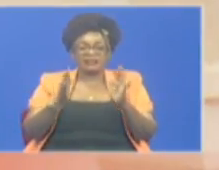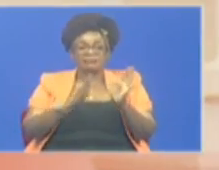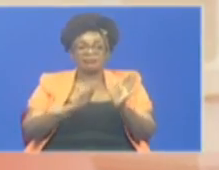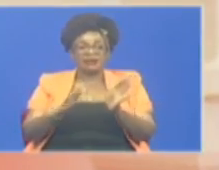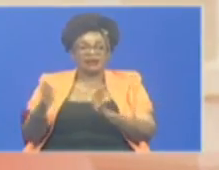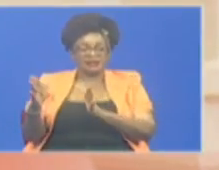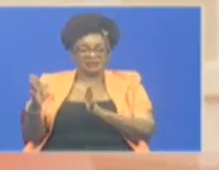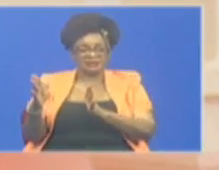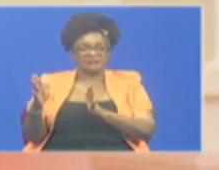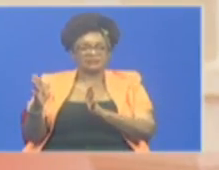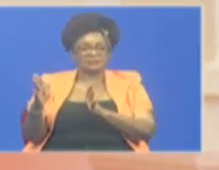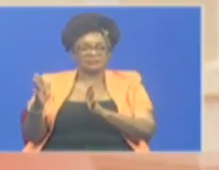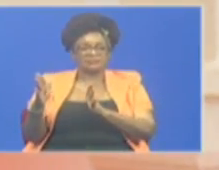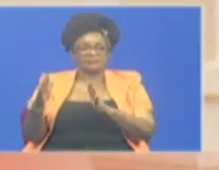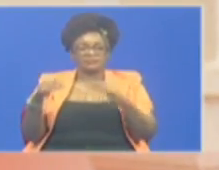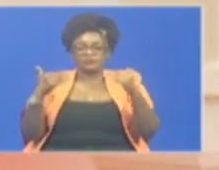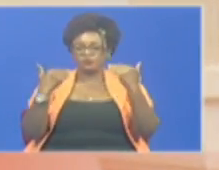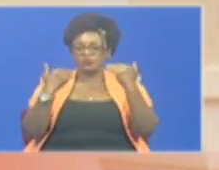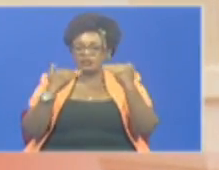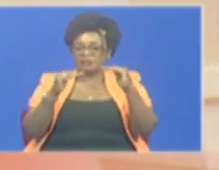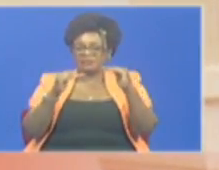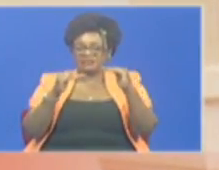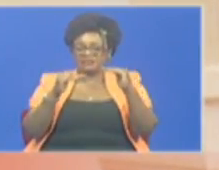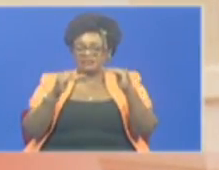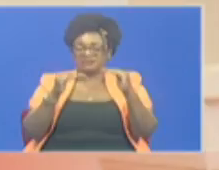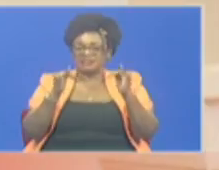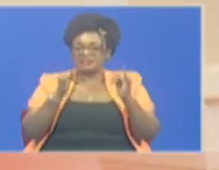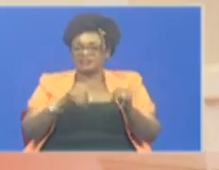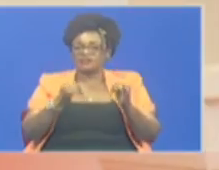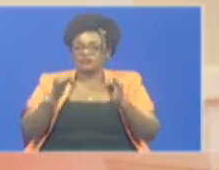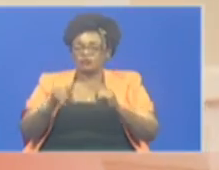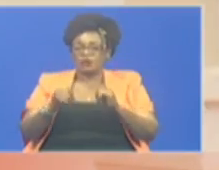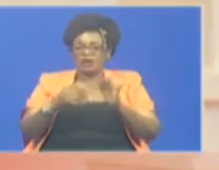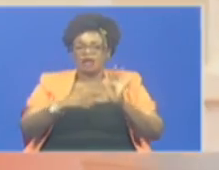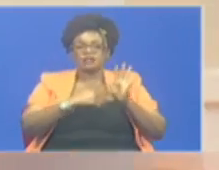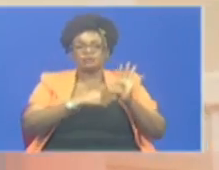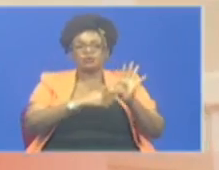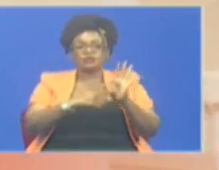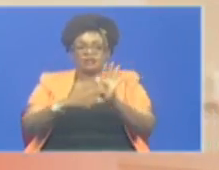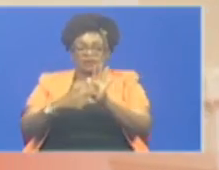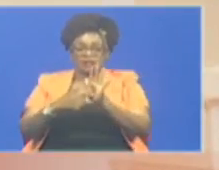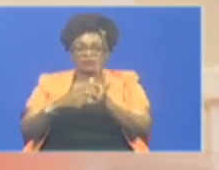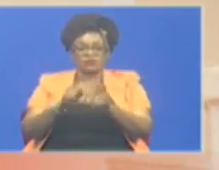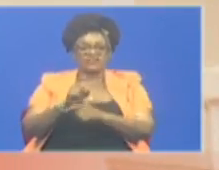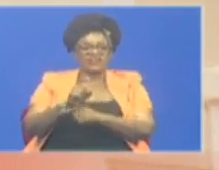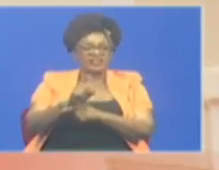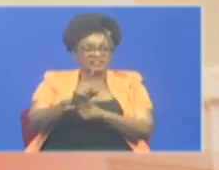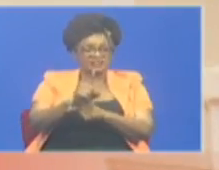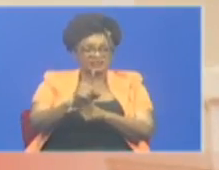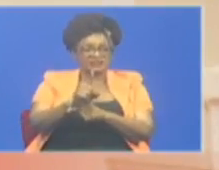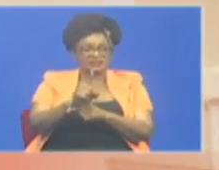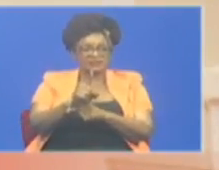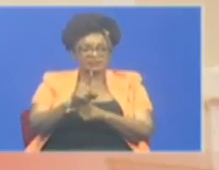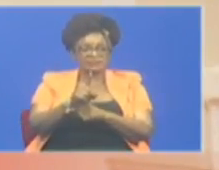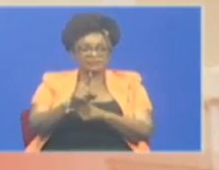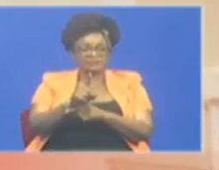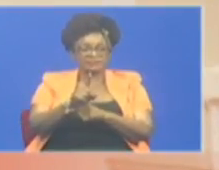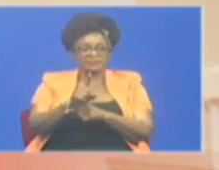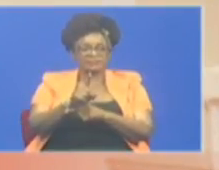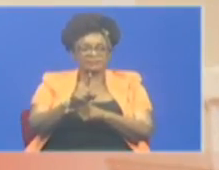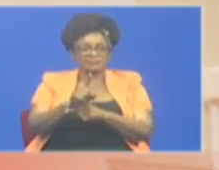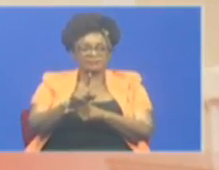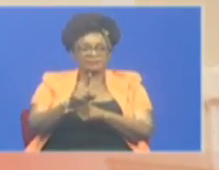designed to limit individual exposure to the virus and its spread